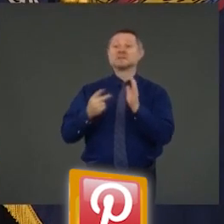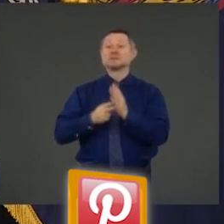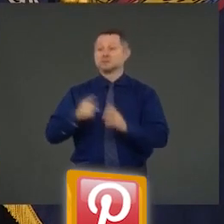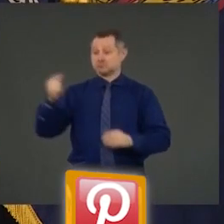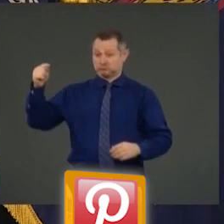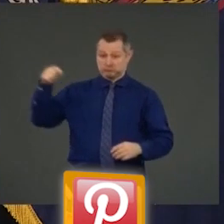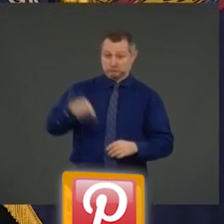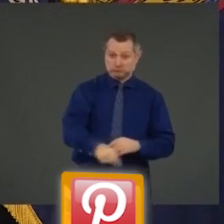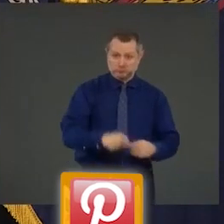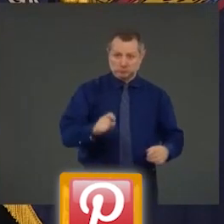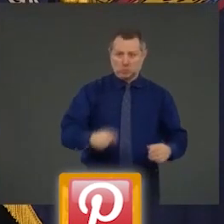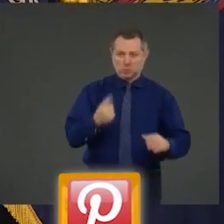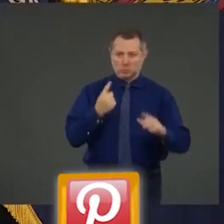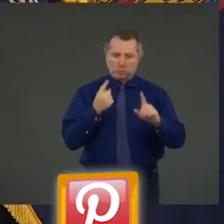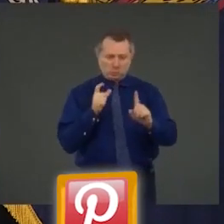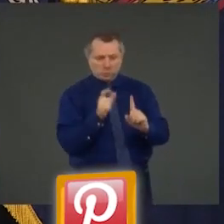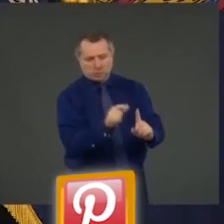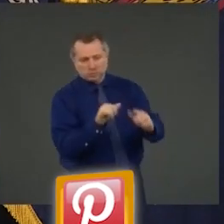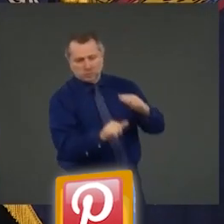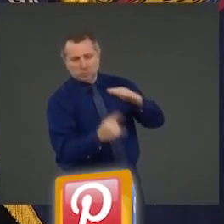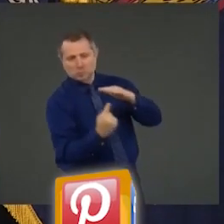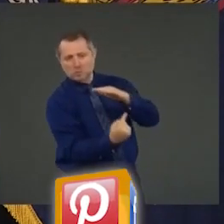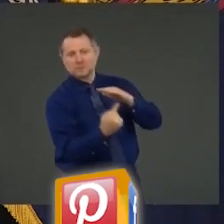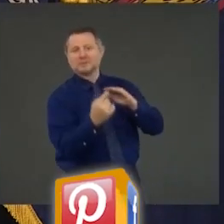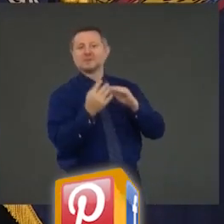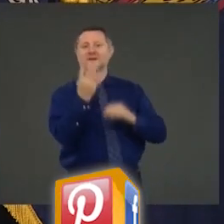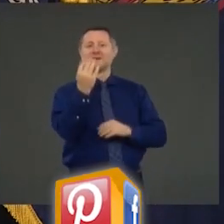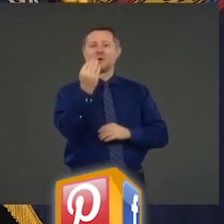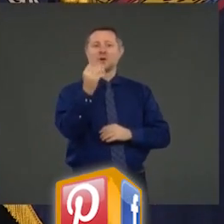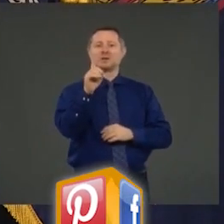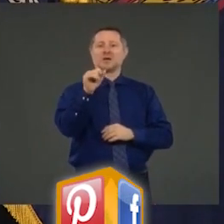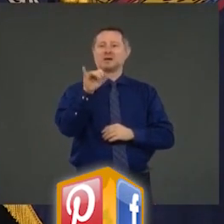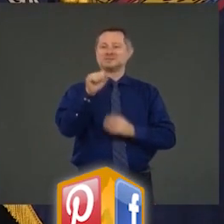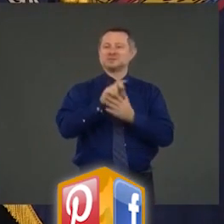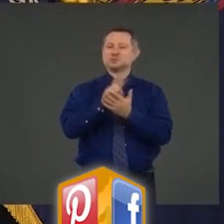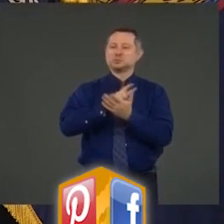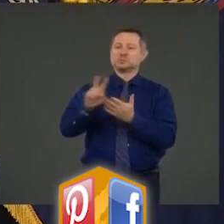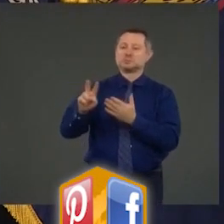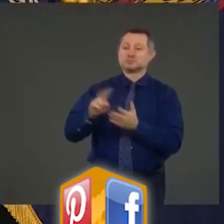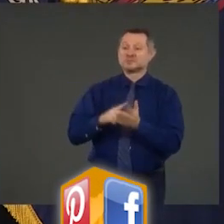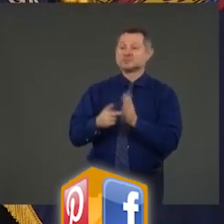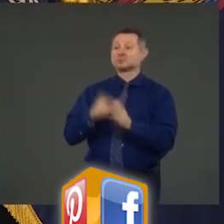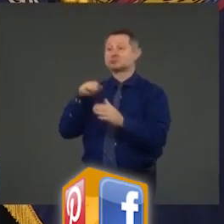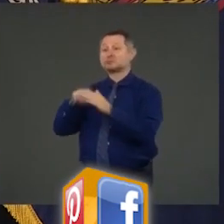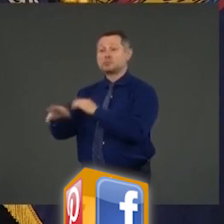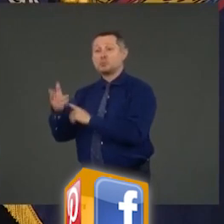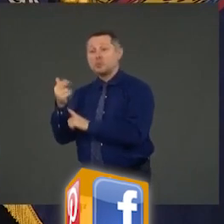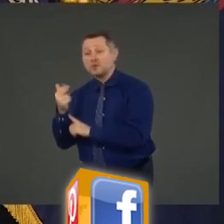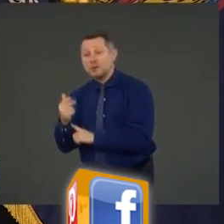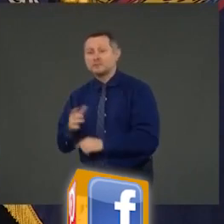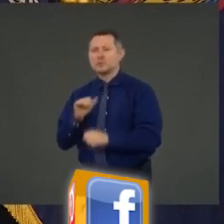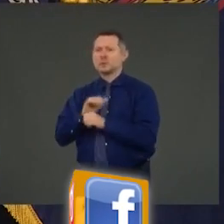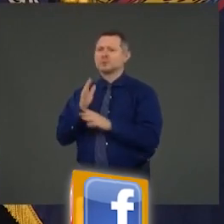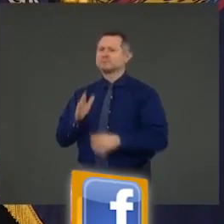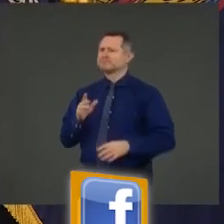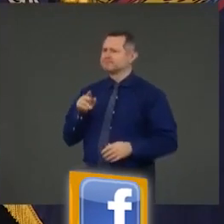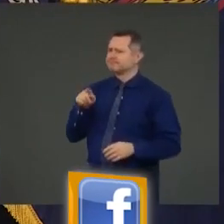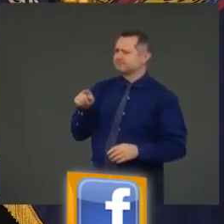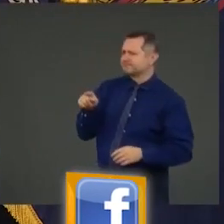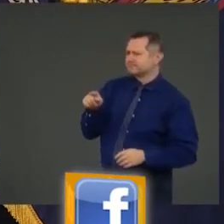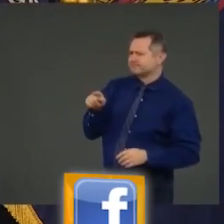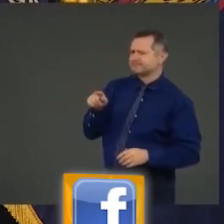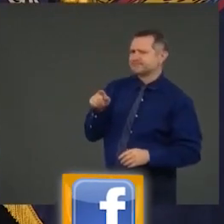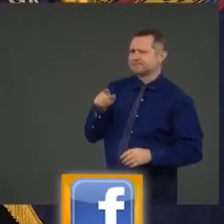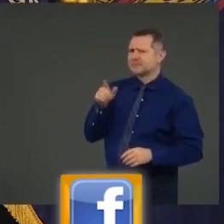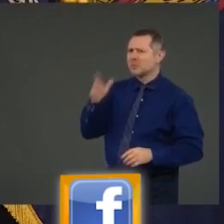days. If you go to a hotel and a hotel clerk asks, how come you're